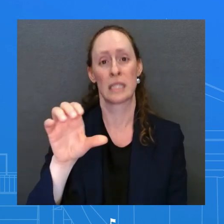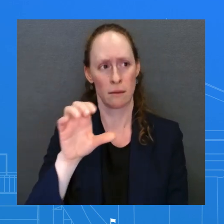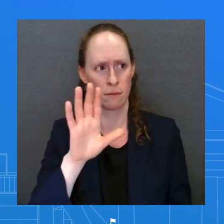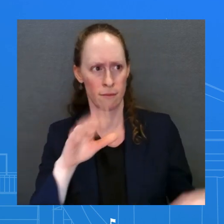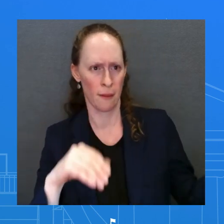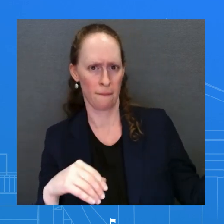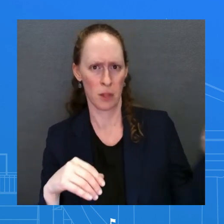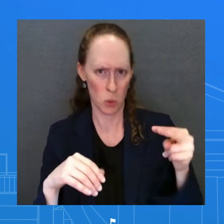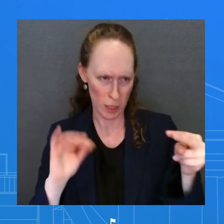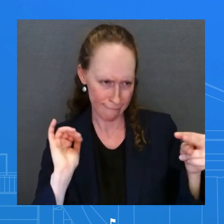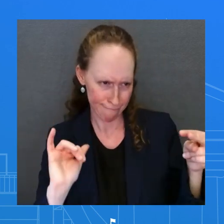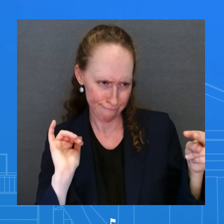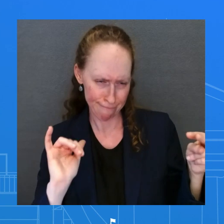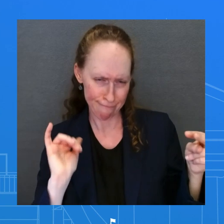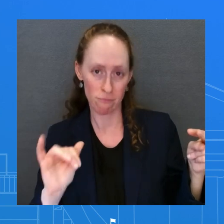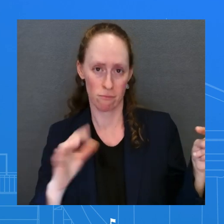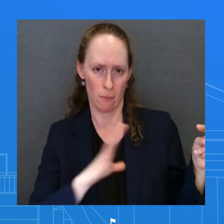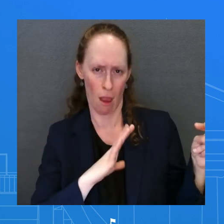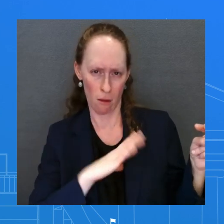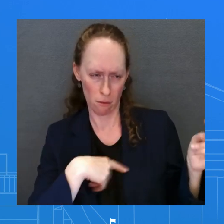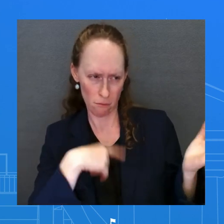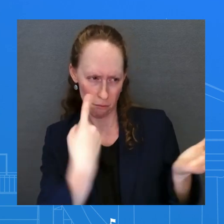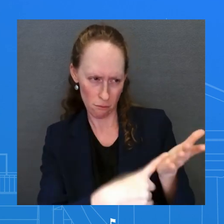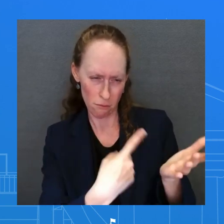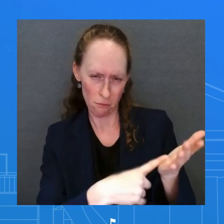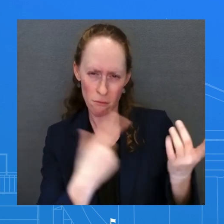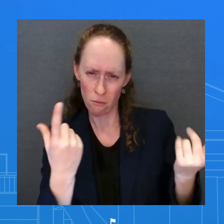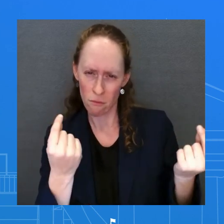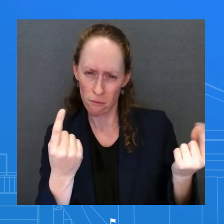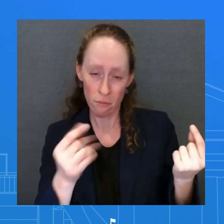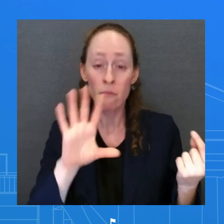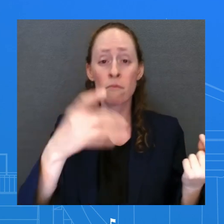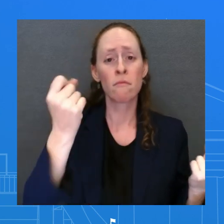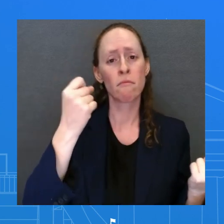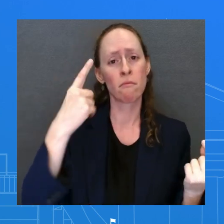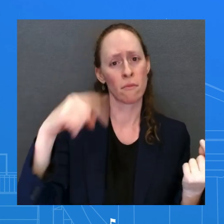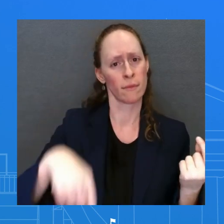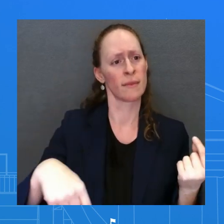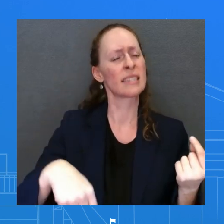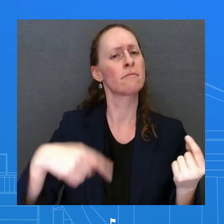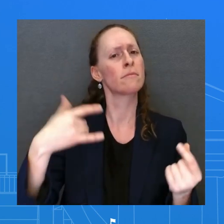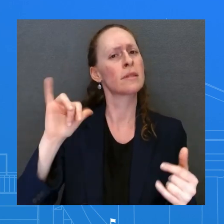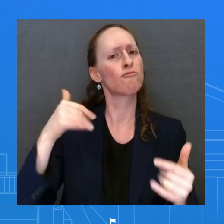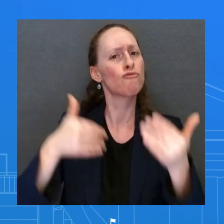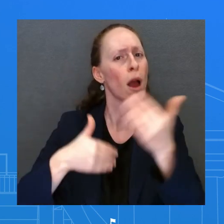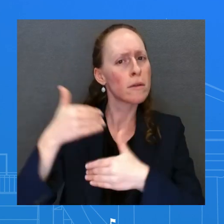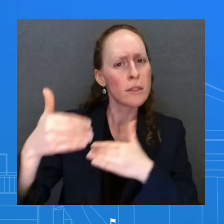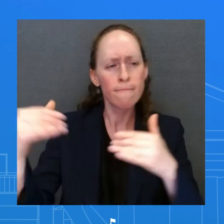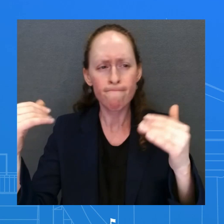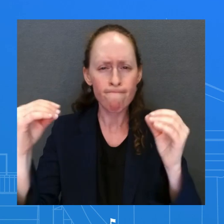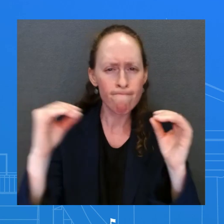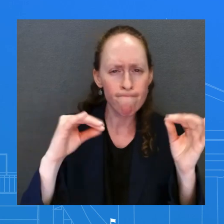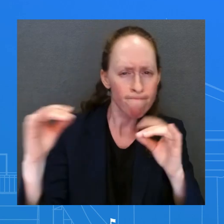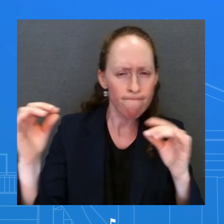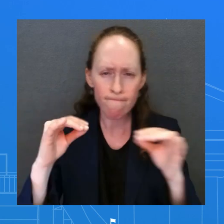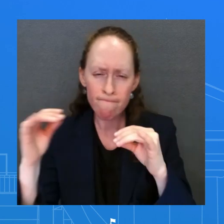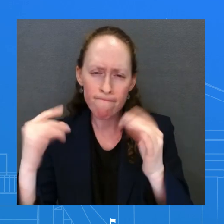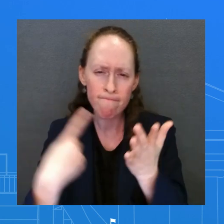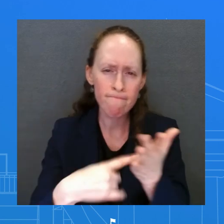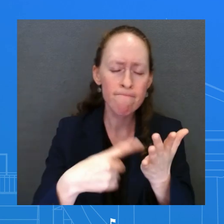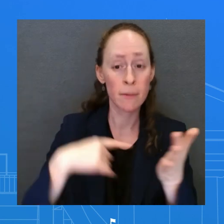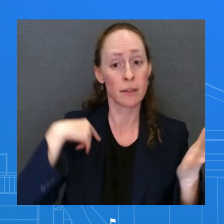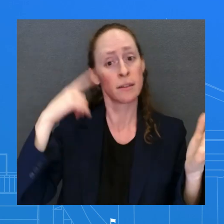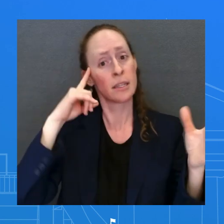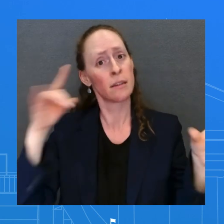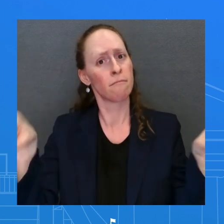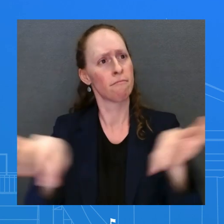continue. It is an ongoing process, and we believe from here, from the podium, from this administration, it's our duty to be transparent with the American people. That's what you